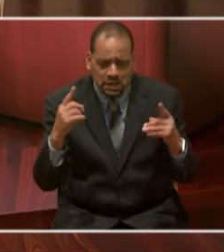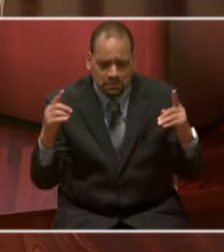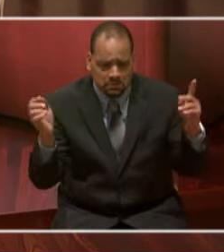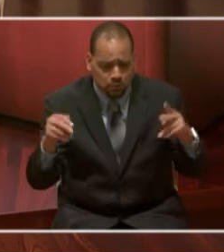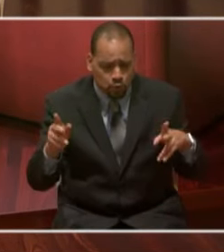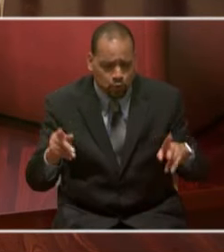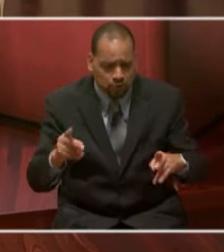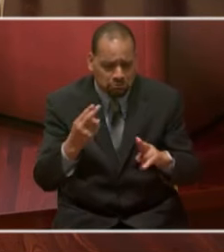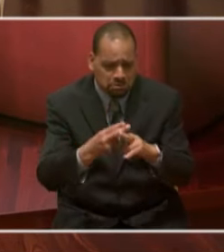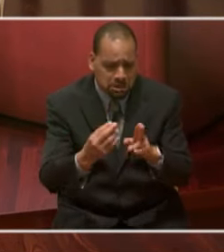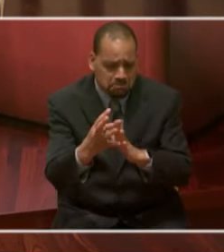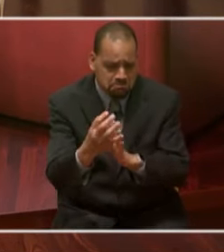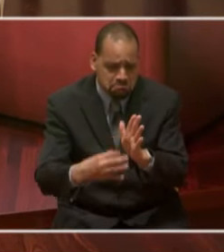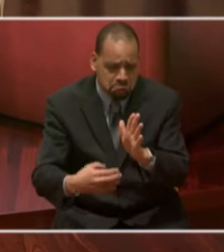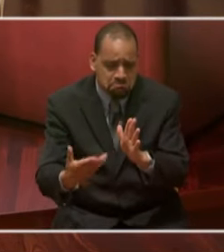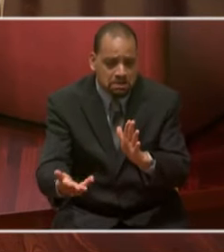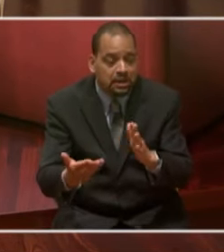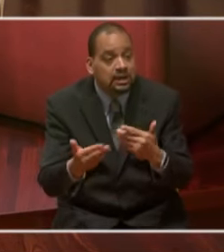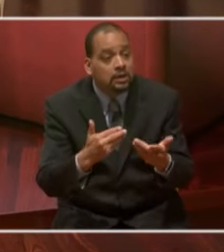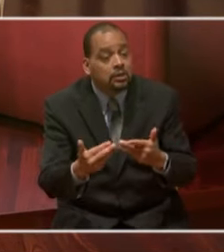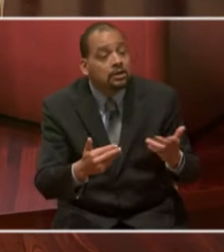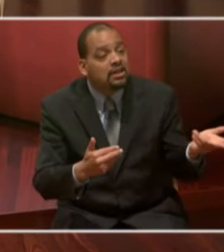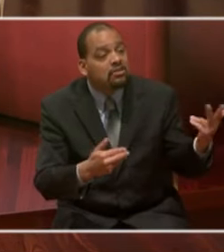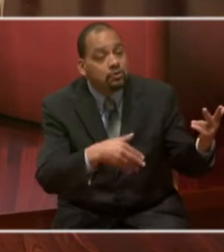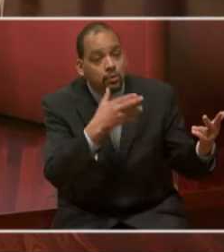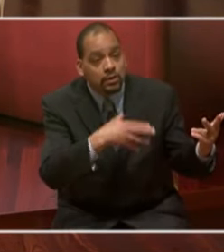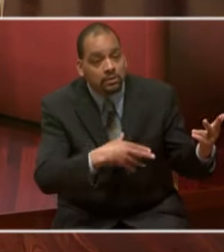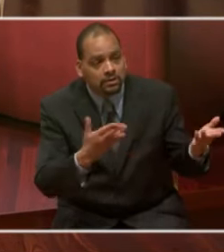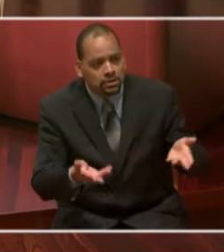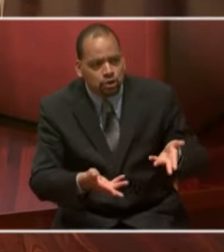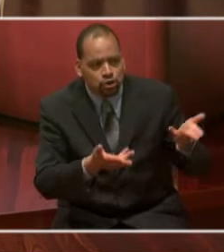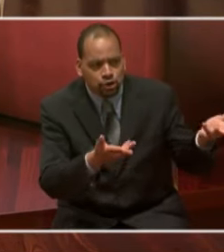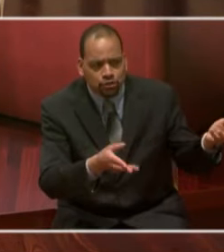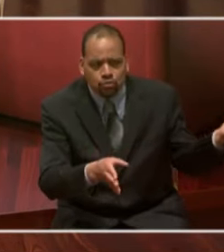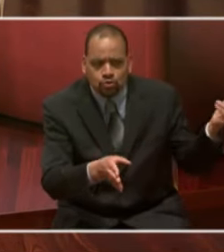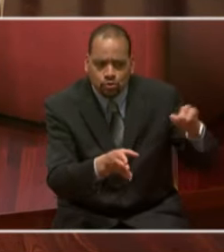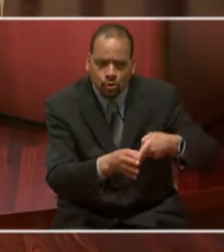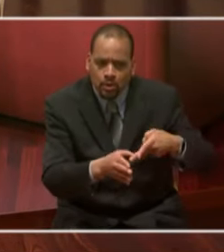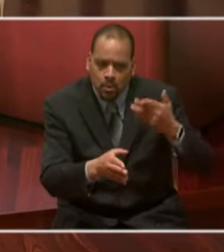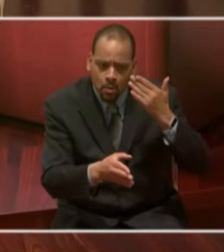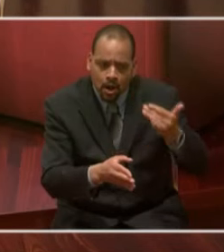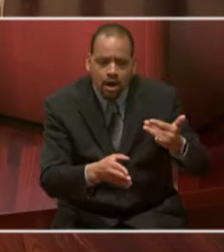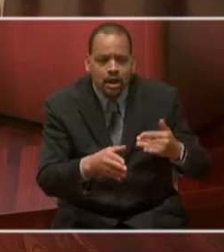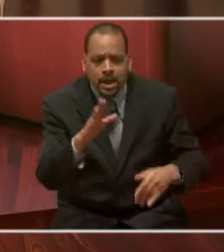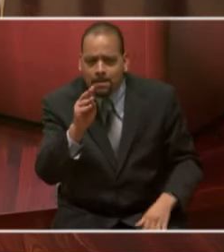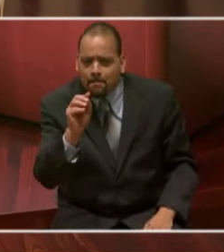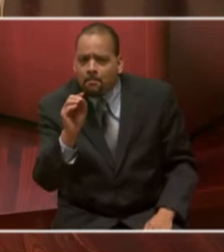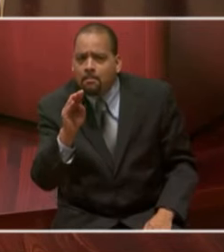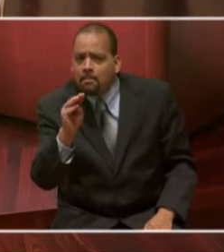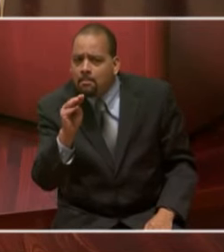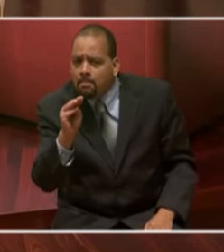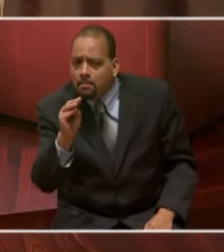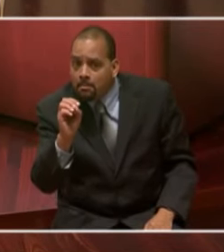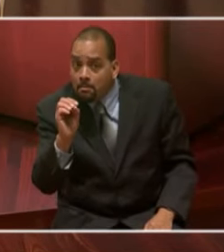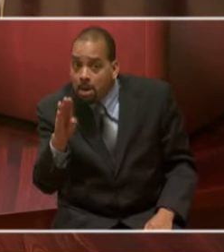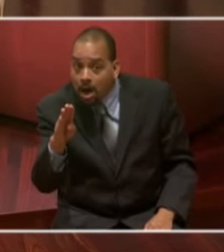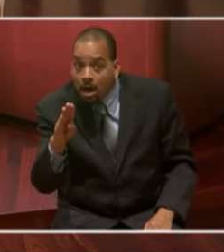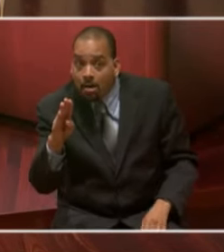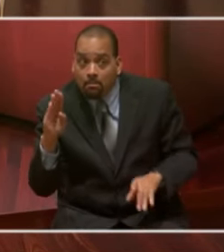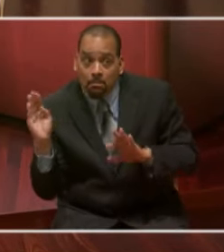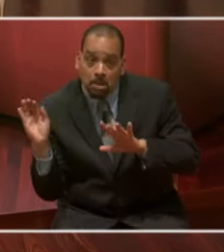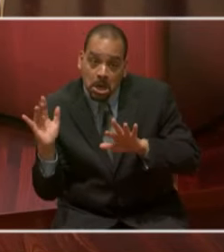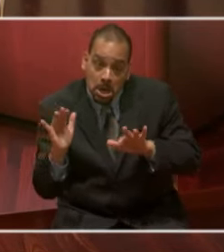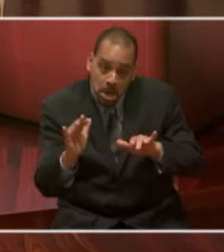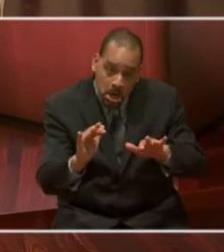as a student, as a graduate student at Fisher University, Marion was very, very involved. Yeah. And there was just